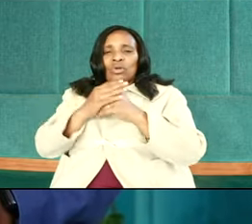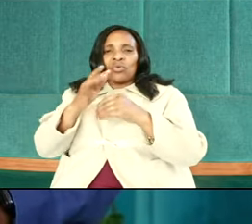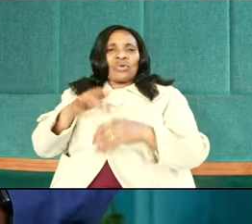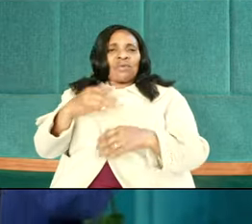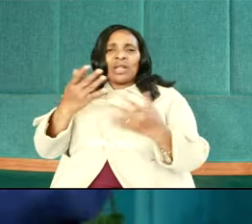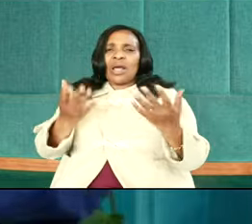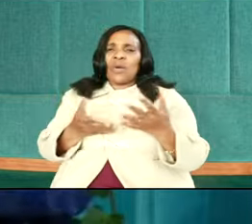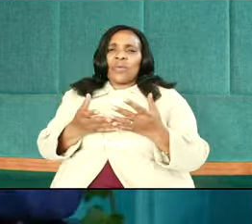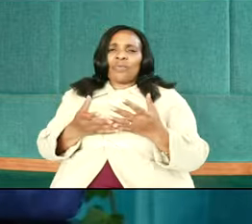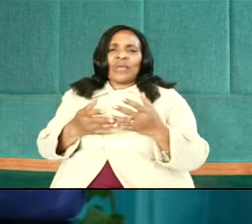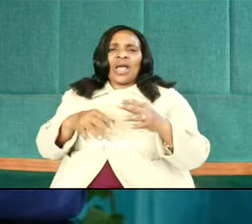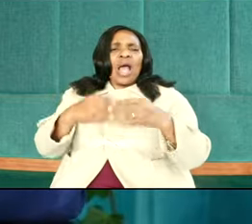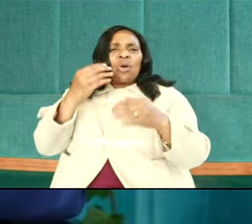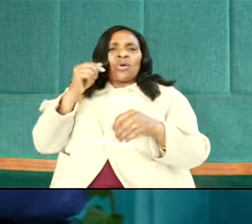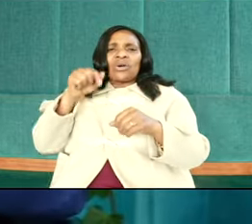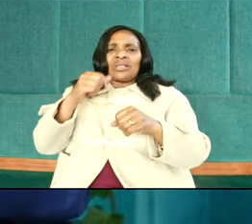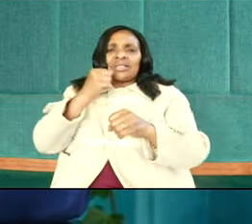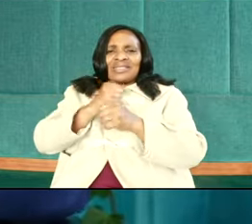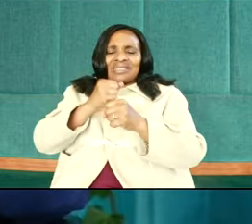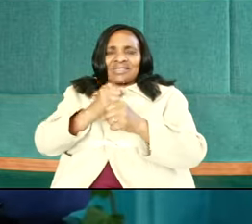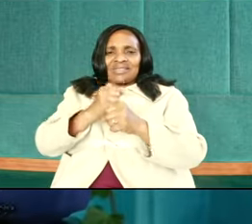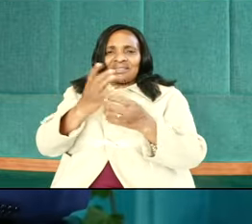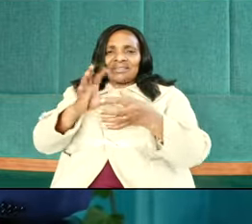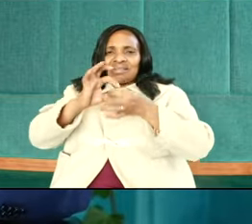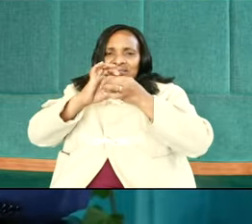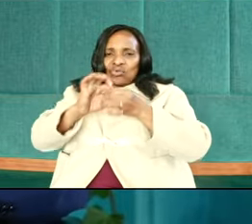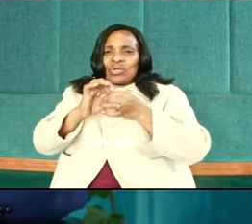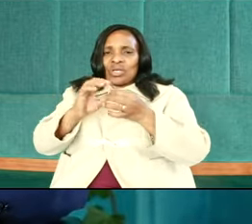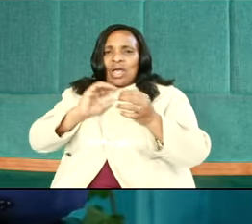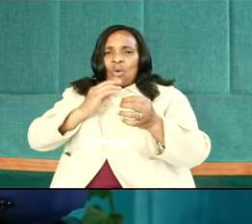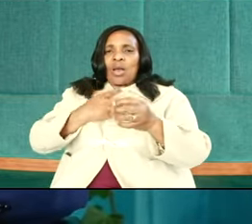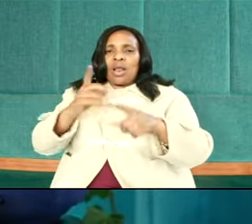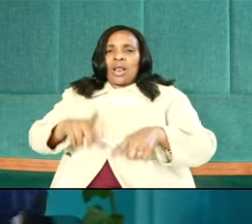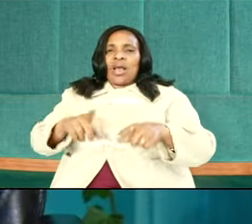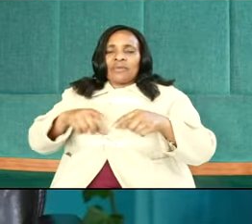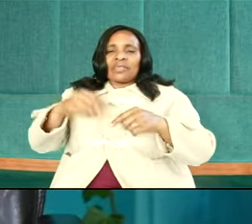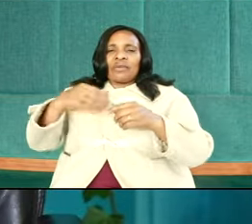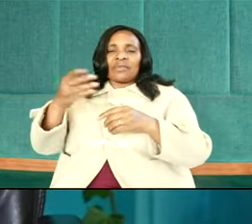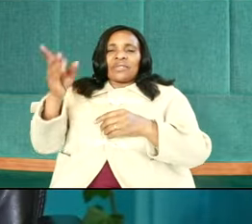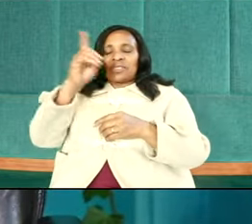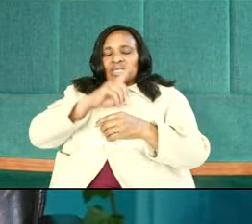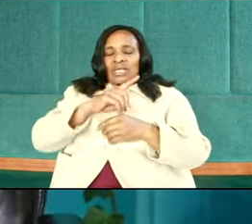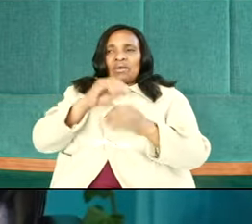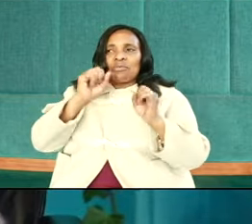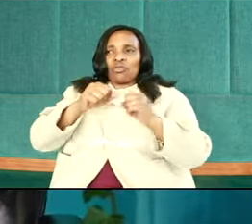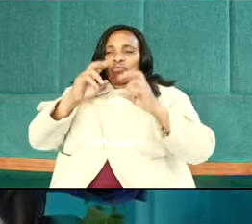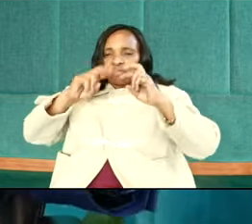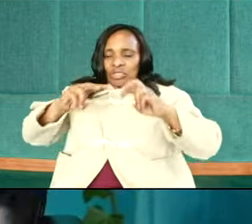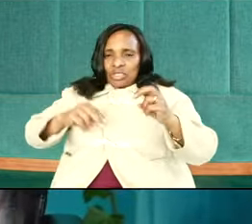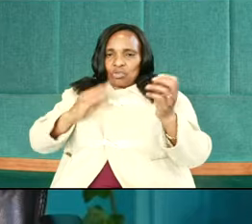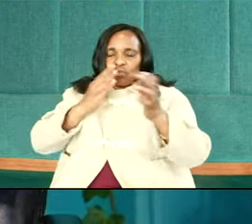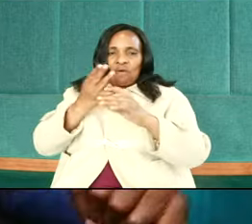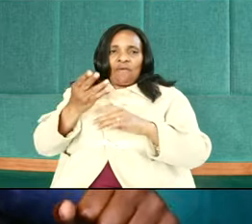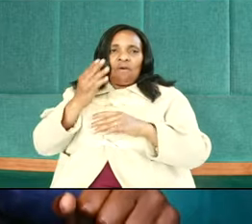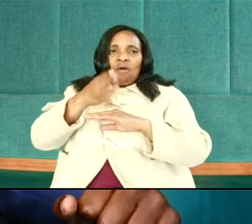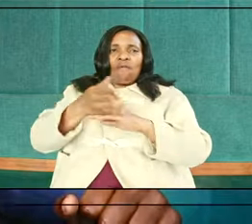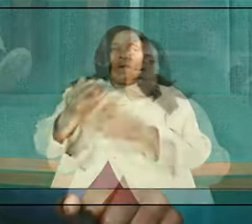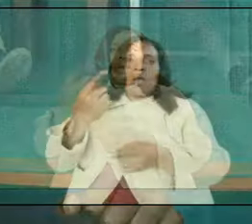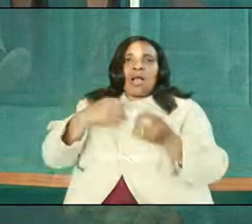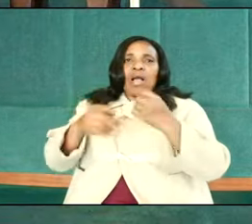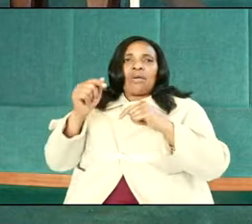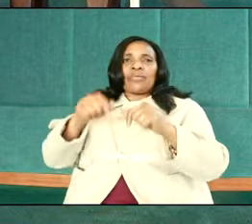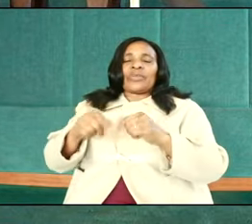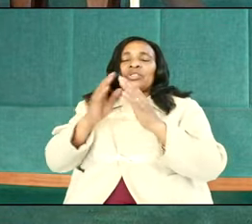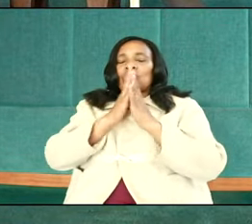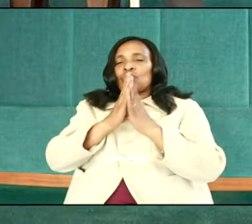reciprocating. Now, how does that tie into our lives in day to day, and how can we seek to overcome that from the